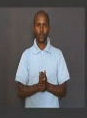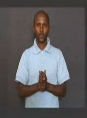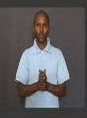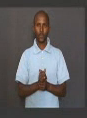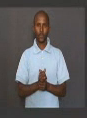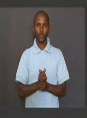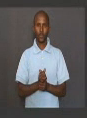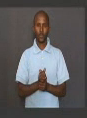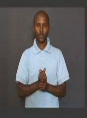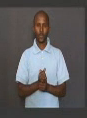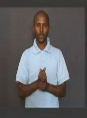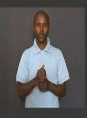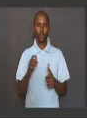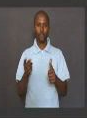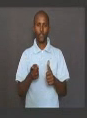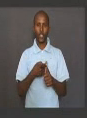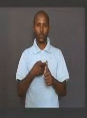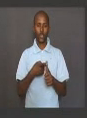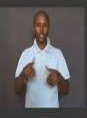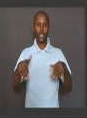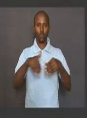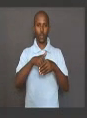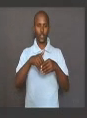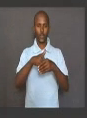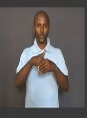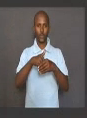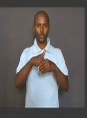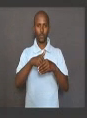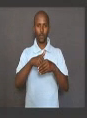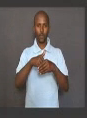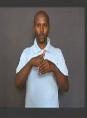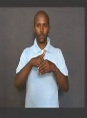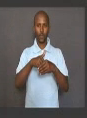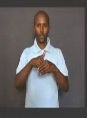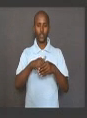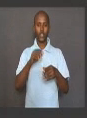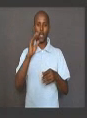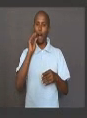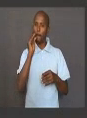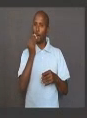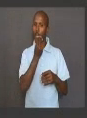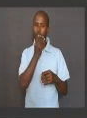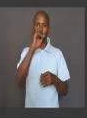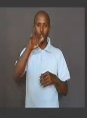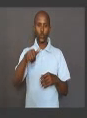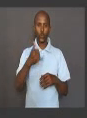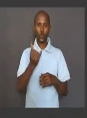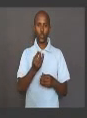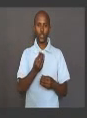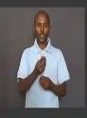Let's look at a frequency distribution table. Here are the numbers of pies that John has eaten over a number of